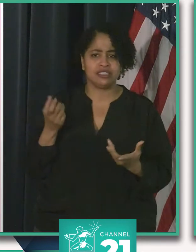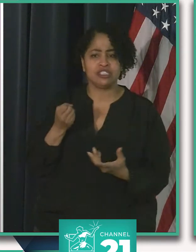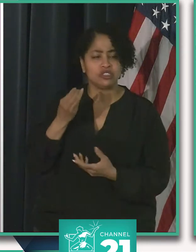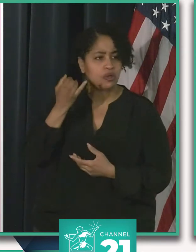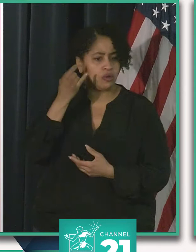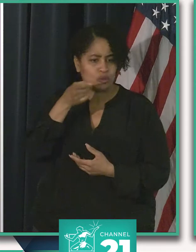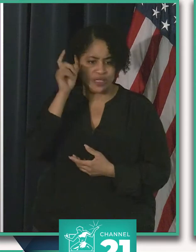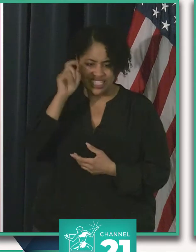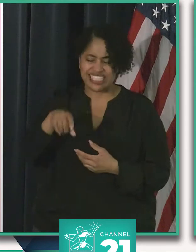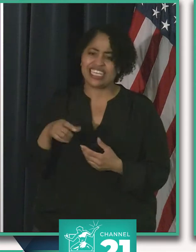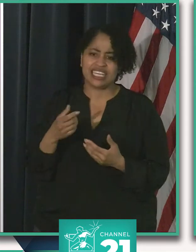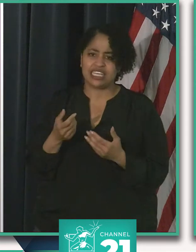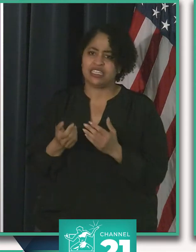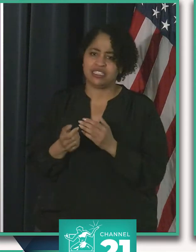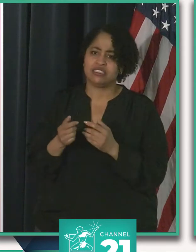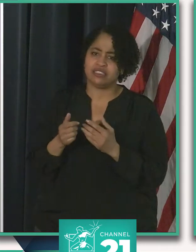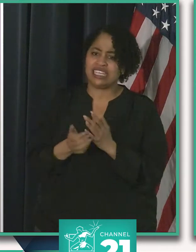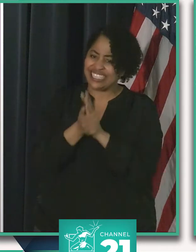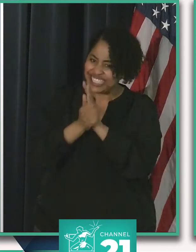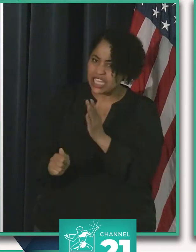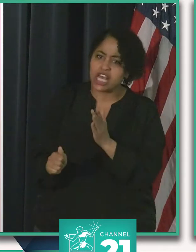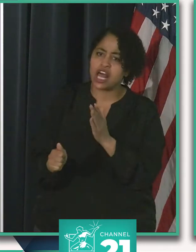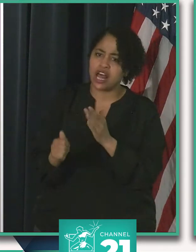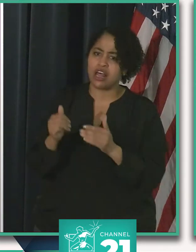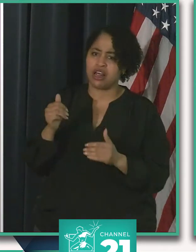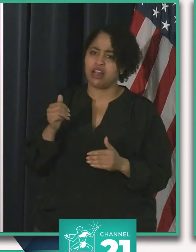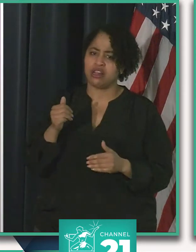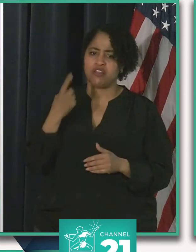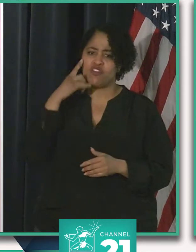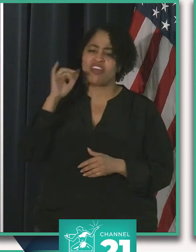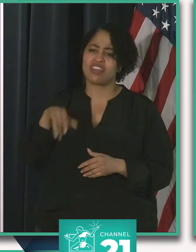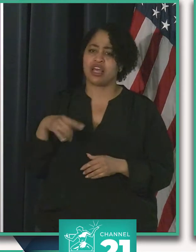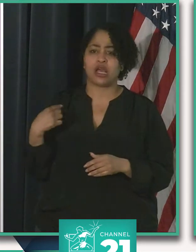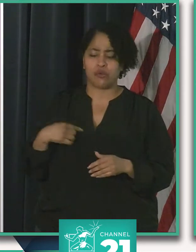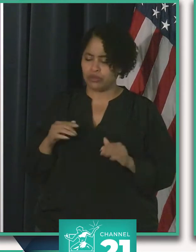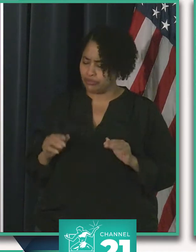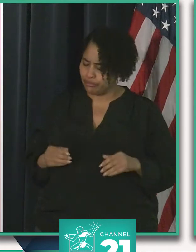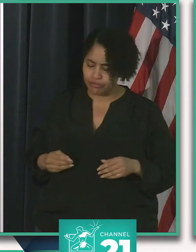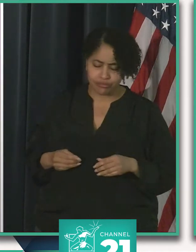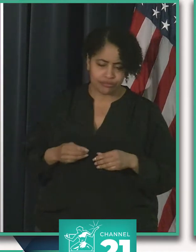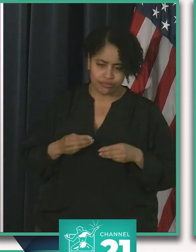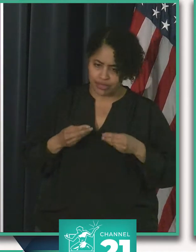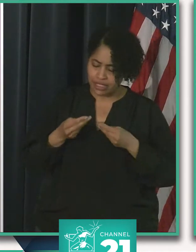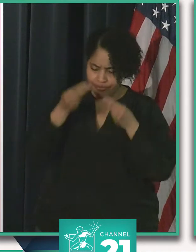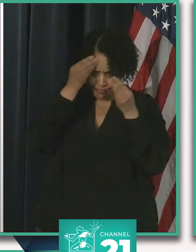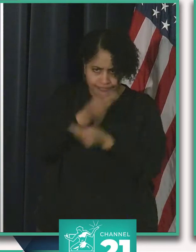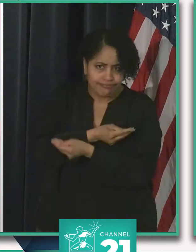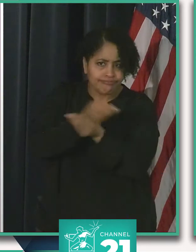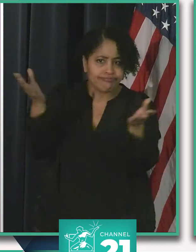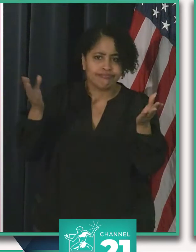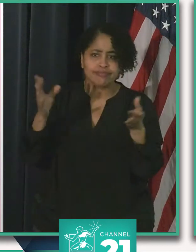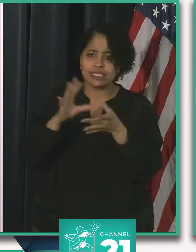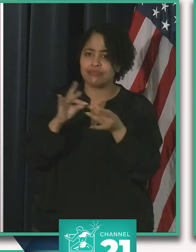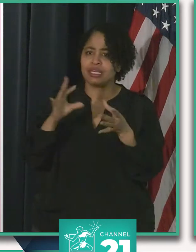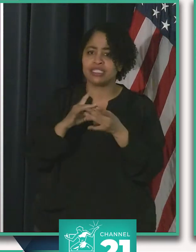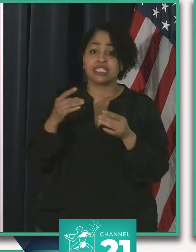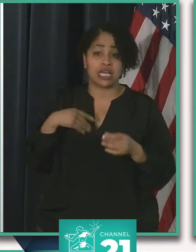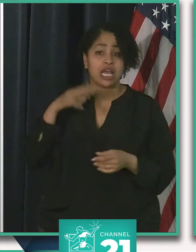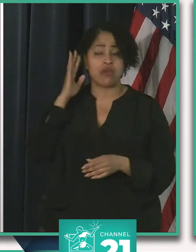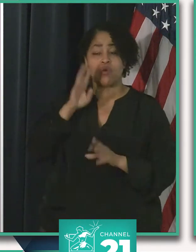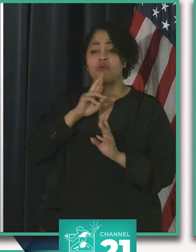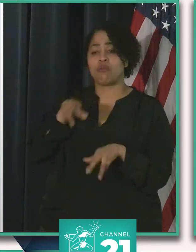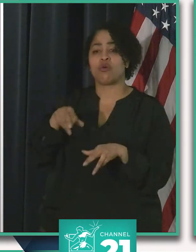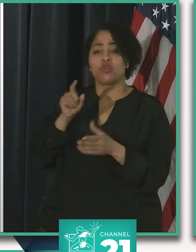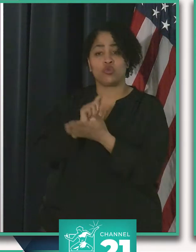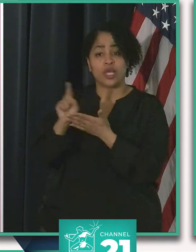need a certain level, skill level. So what we're going to continue to do is push out the message. Certainly, I'm going to report out weekly